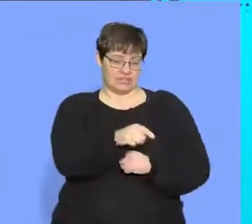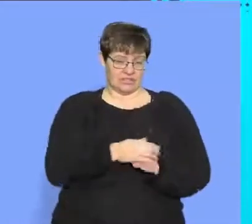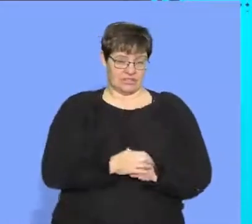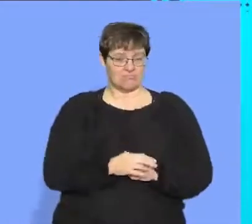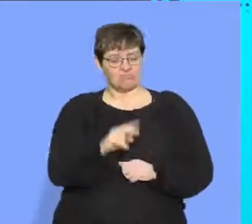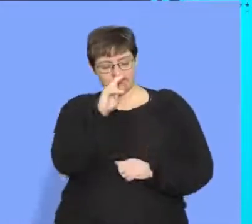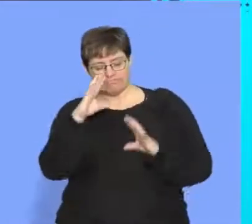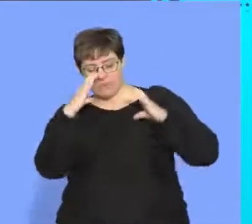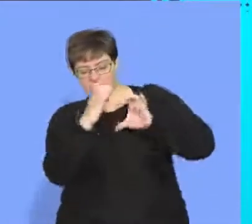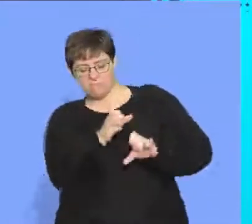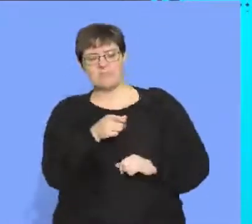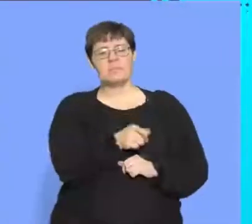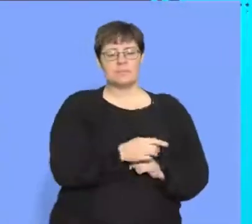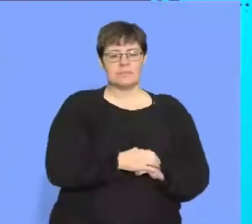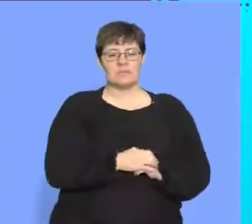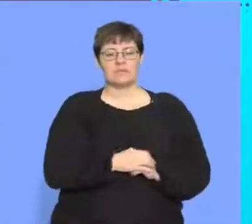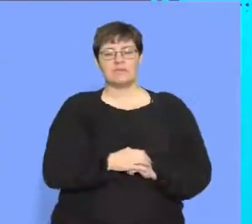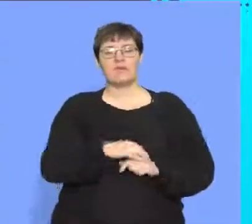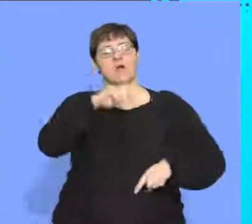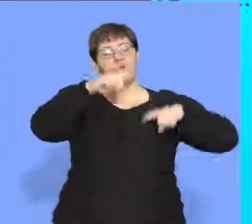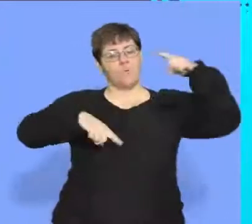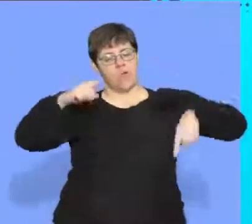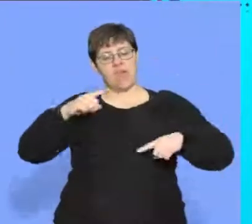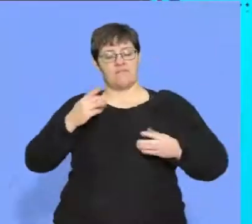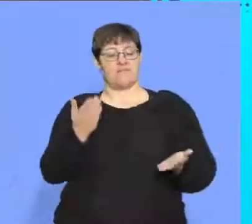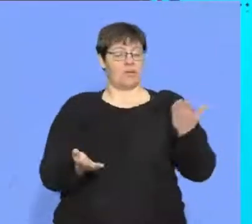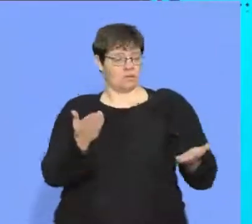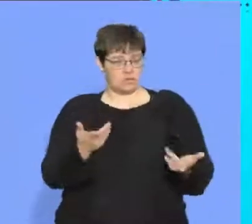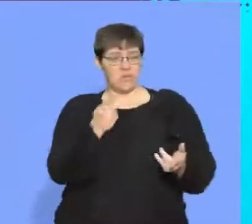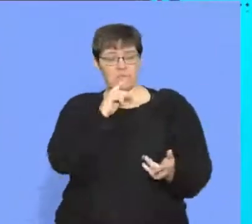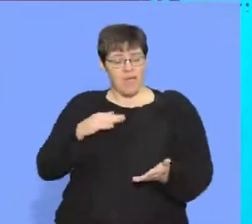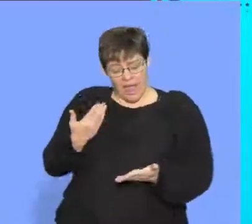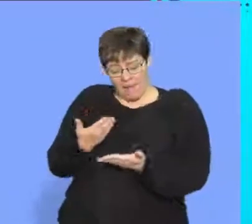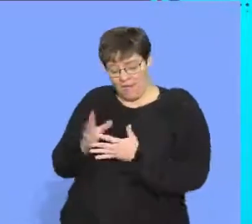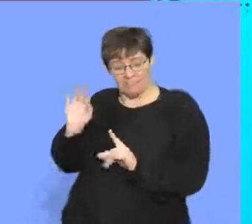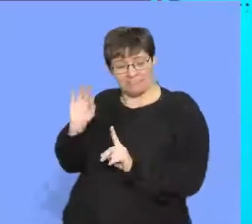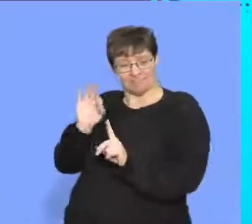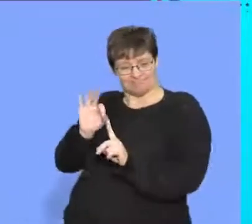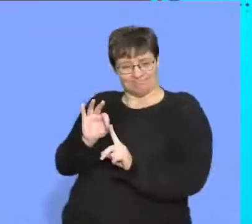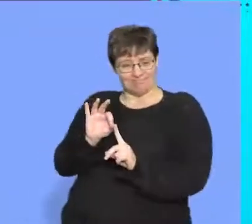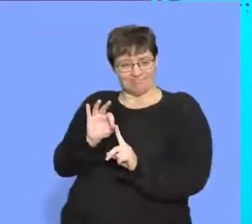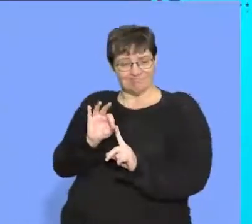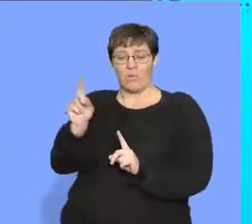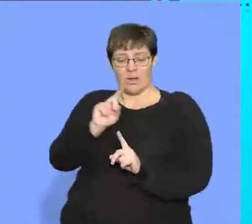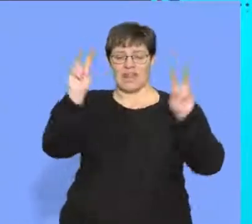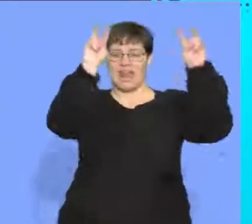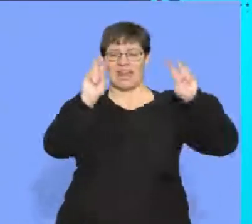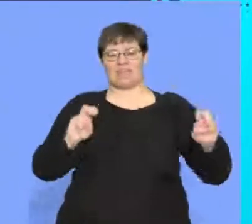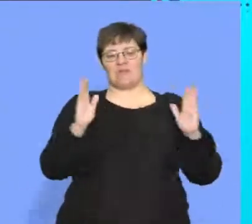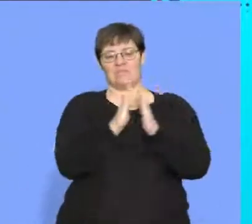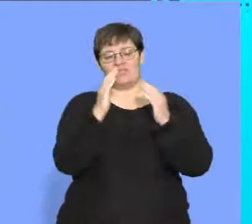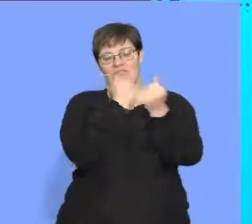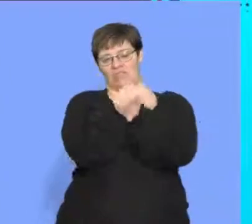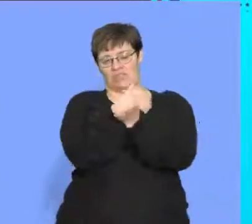radiation. We're now going to take a closer look at the wave equation and how it applies specifically